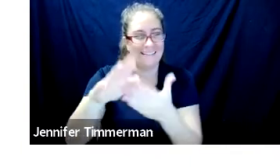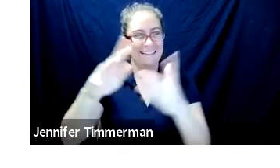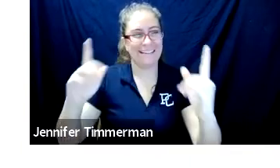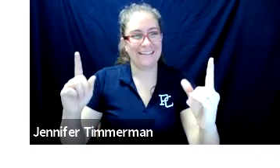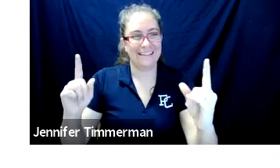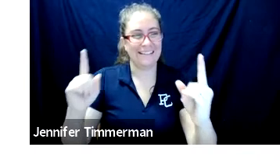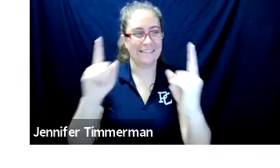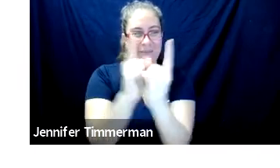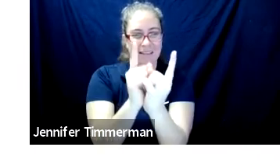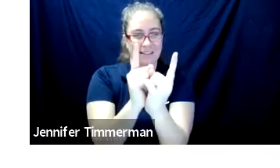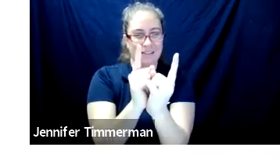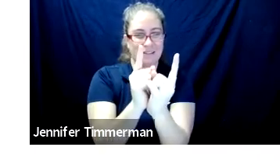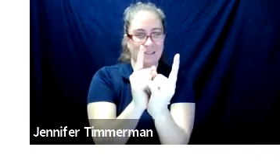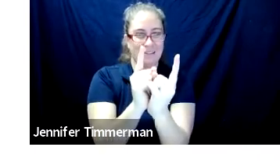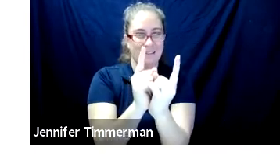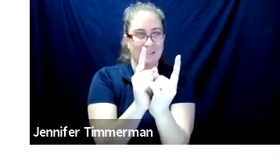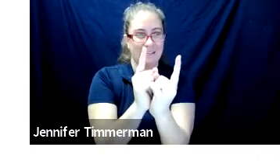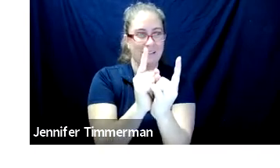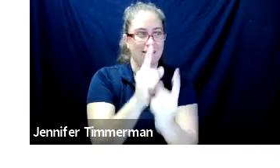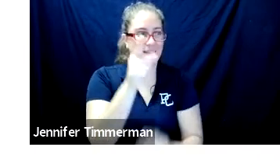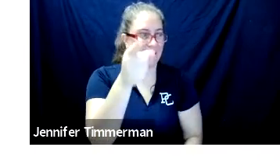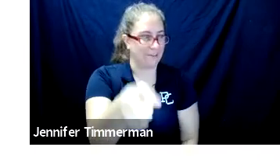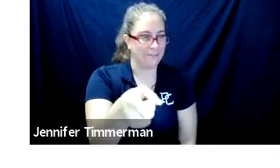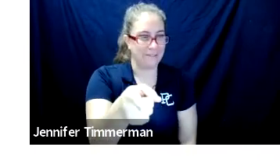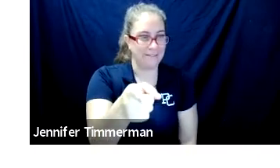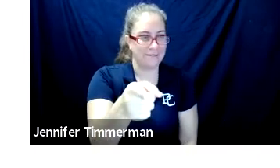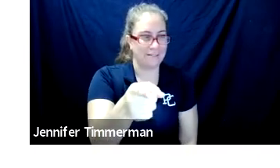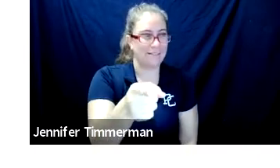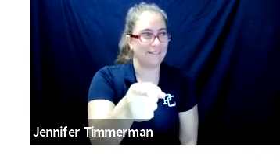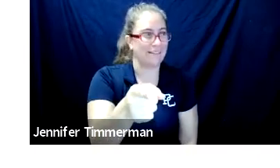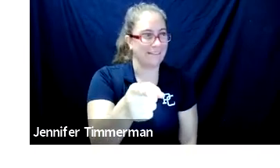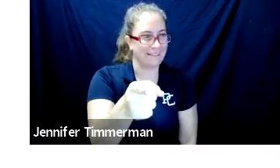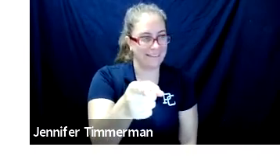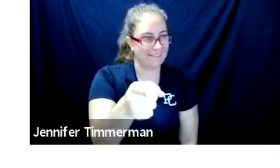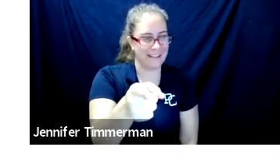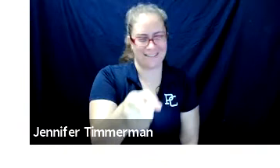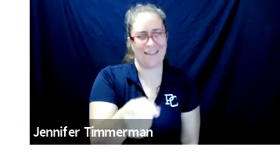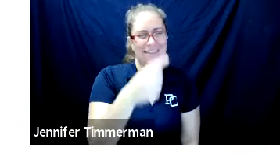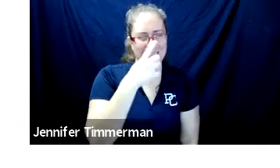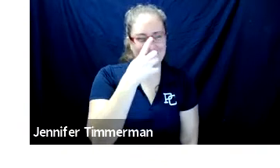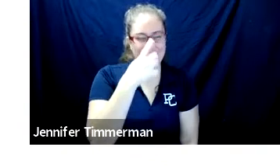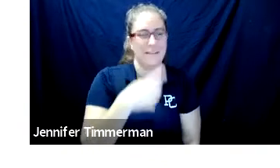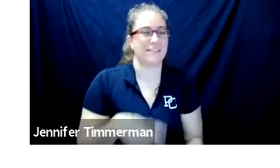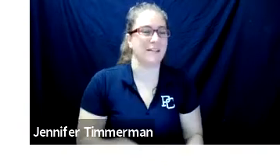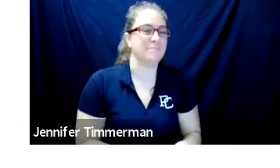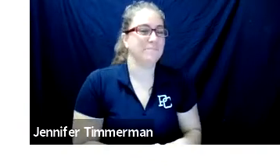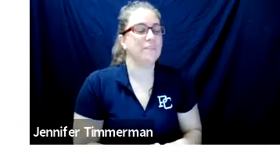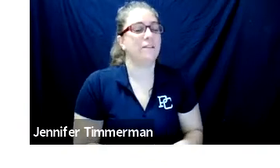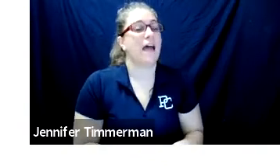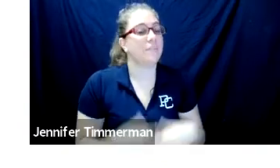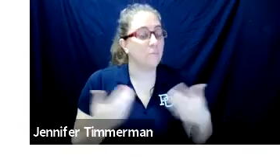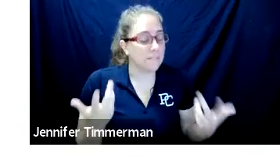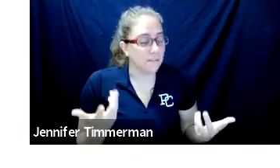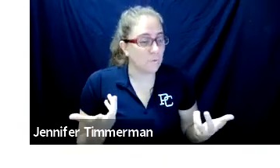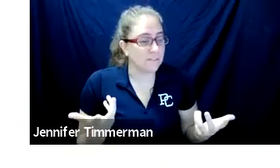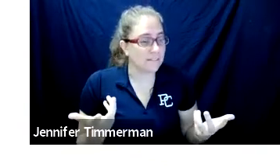Nice to meet you. Good, you guys got this, easy peasy.